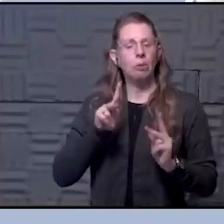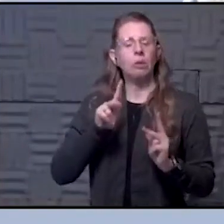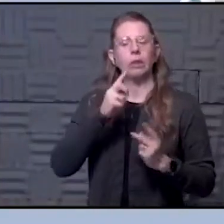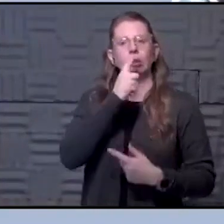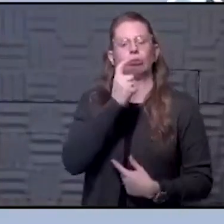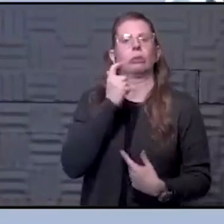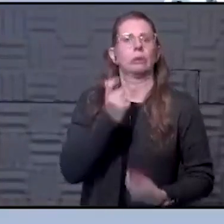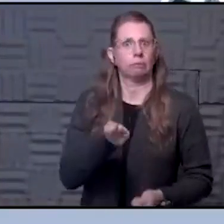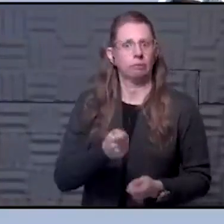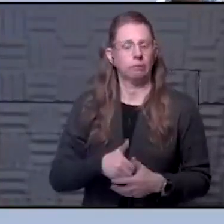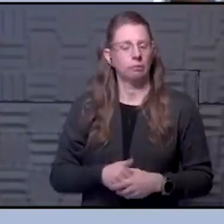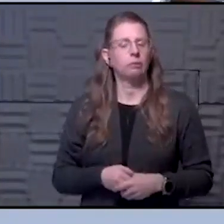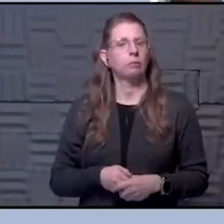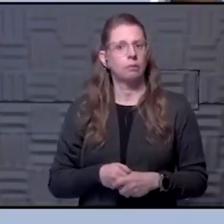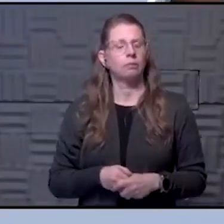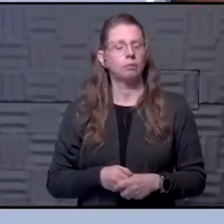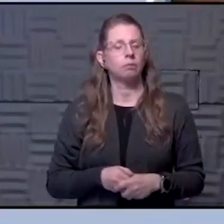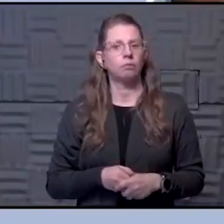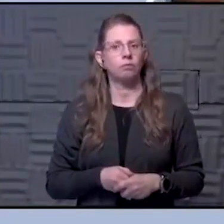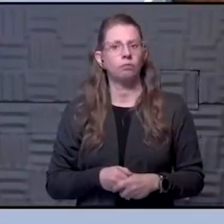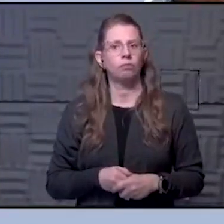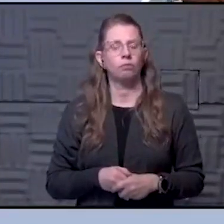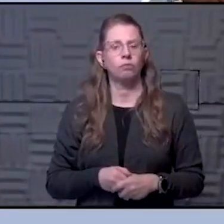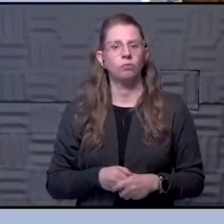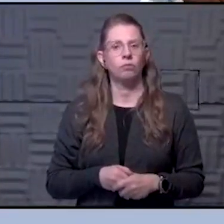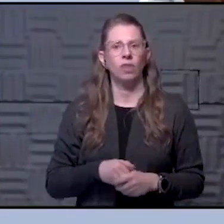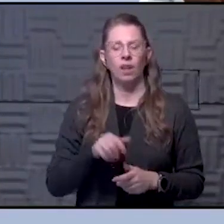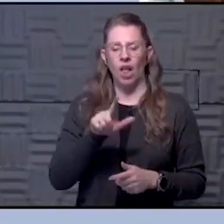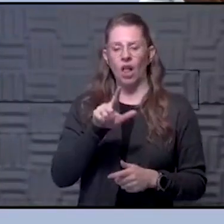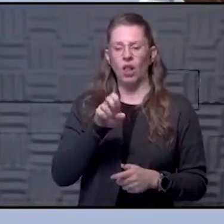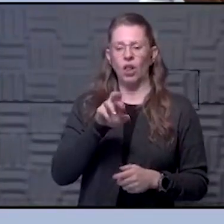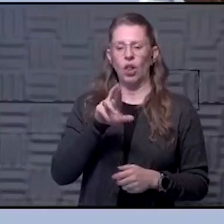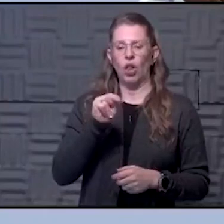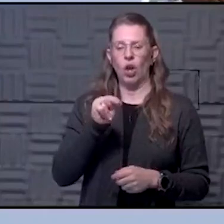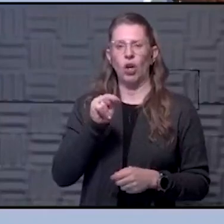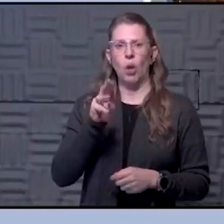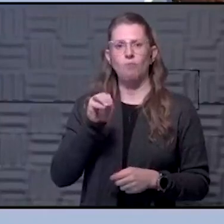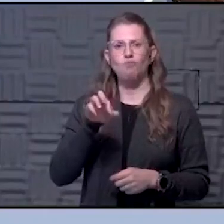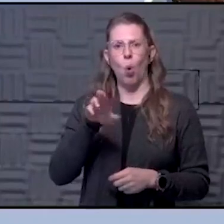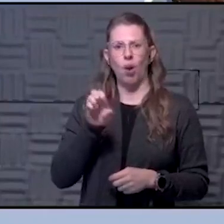knowing, it's that one that says learn more right in the middle there.